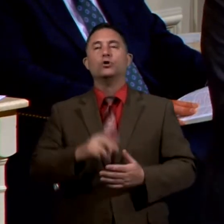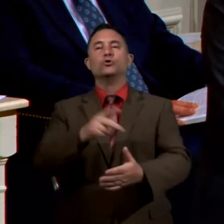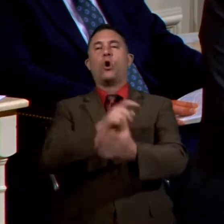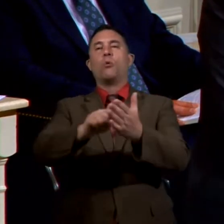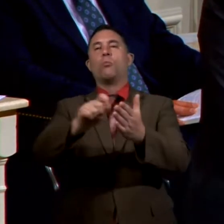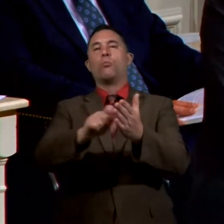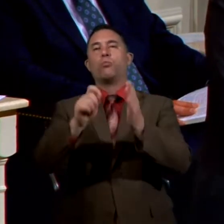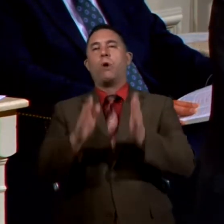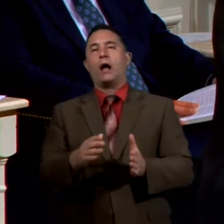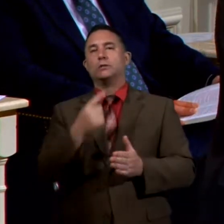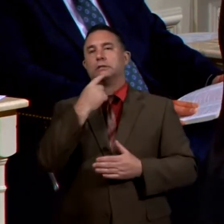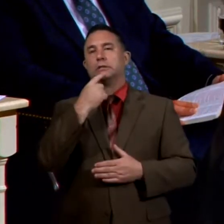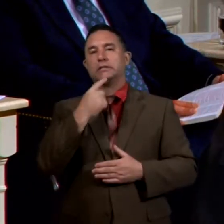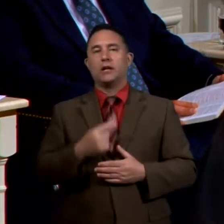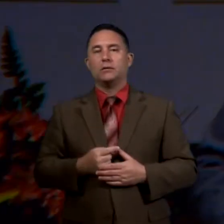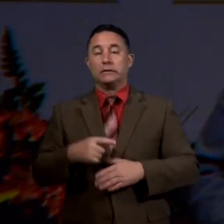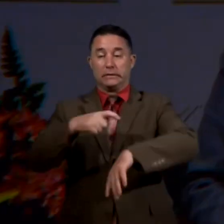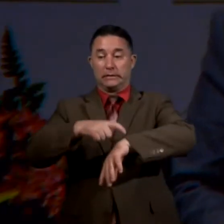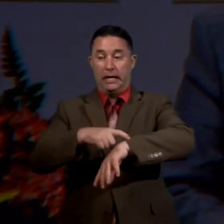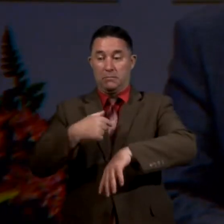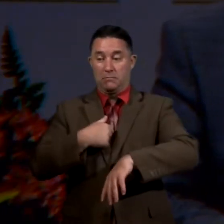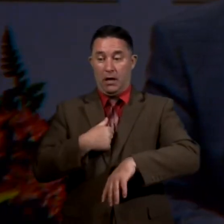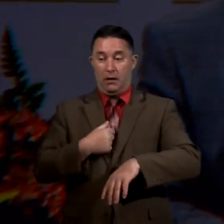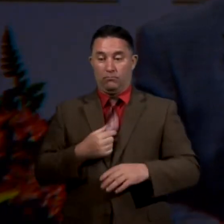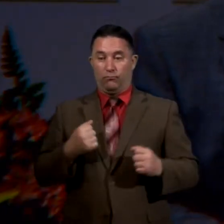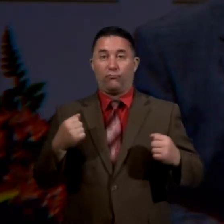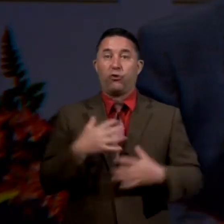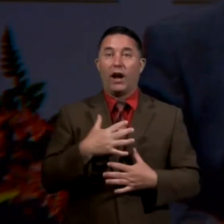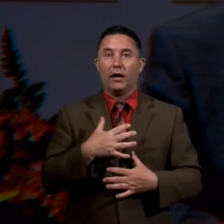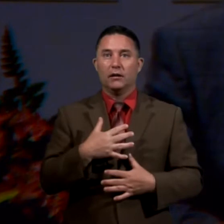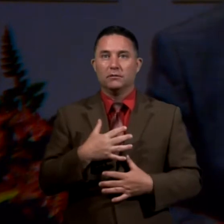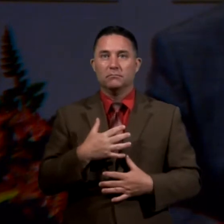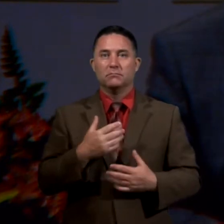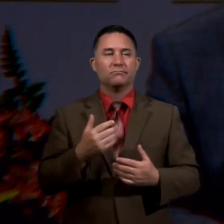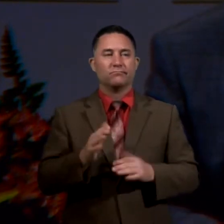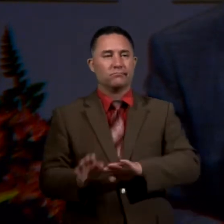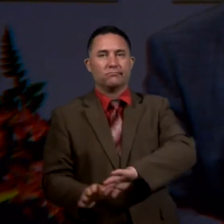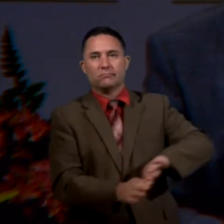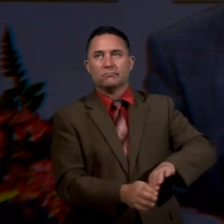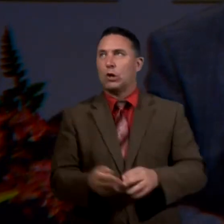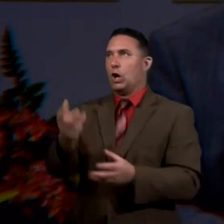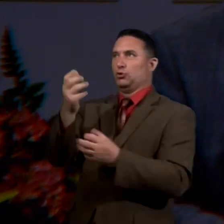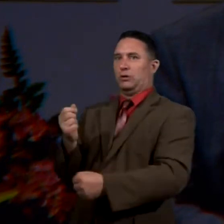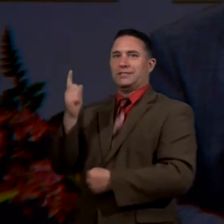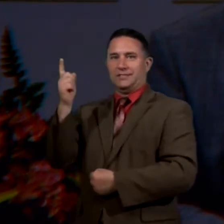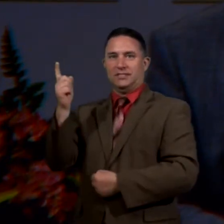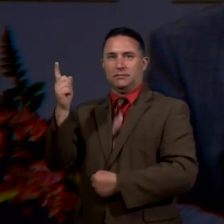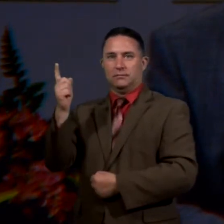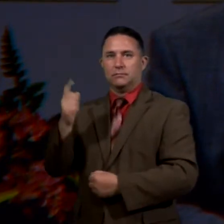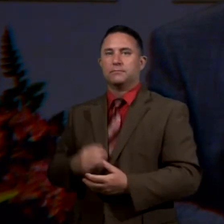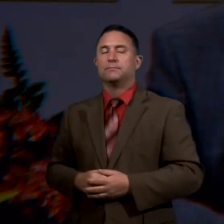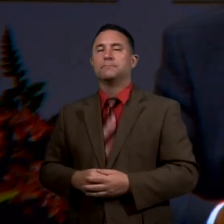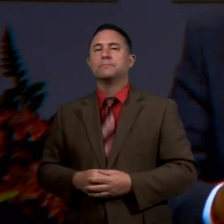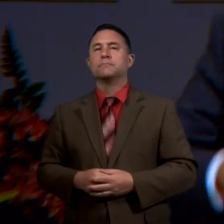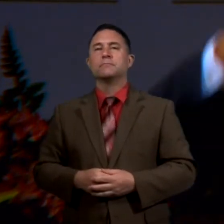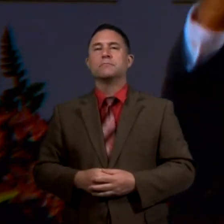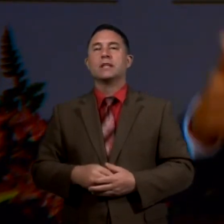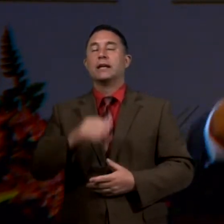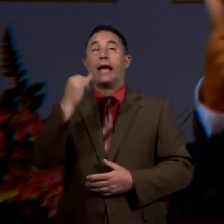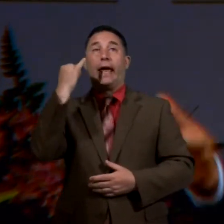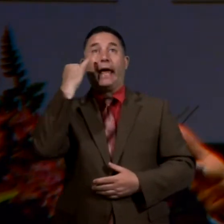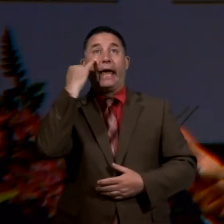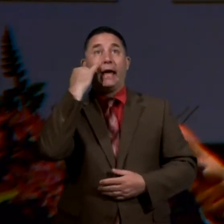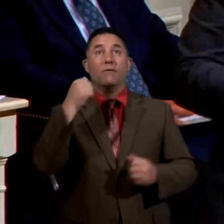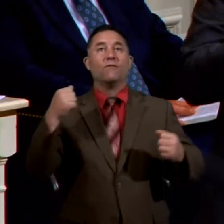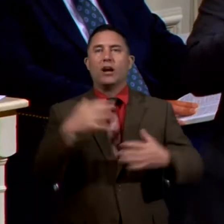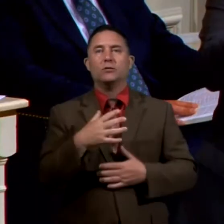said it best when he said, what time I am afraid, I will trust in thee. It's not if I